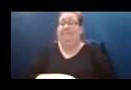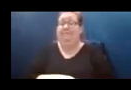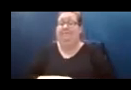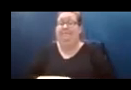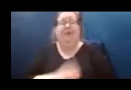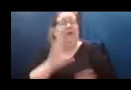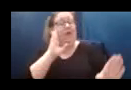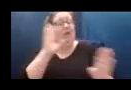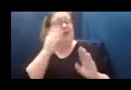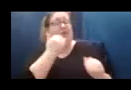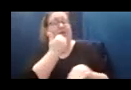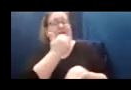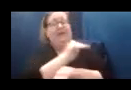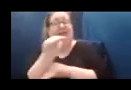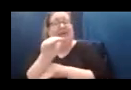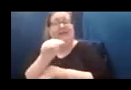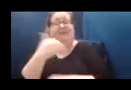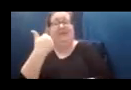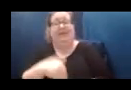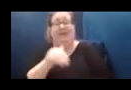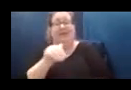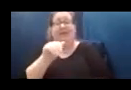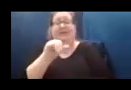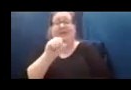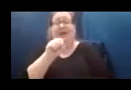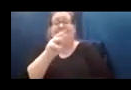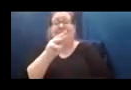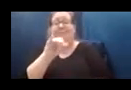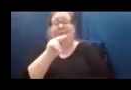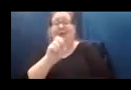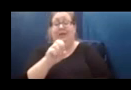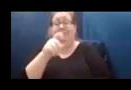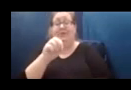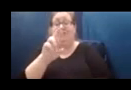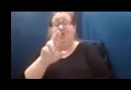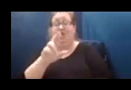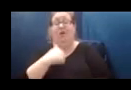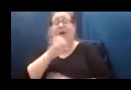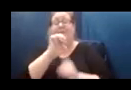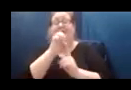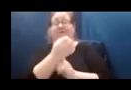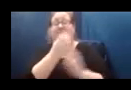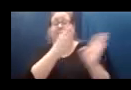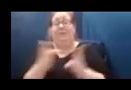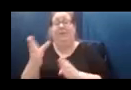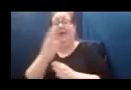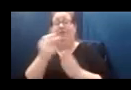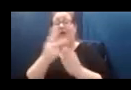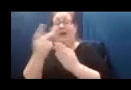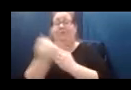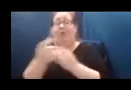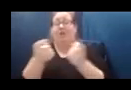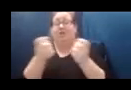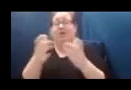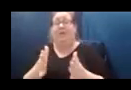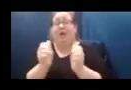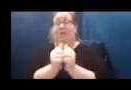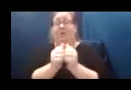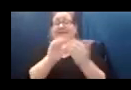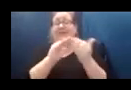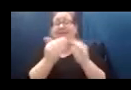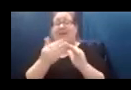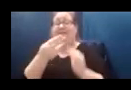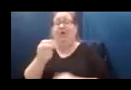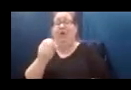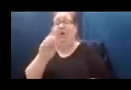Good evening, everyone. My name is Yasmin Passar. I am an environmental planner and project manager with the City of Hoboken. It's a